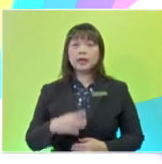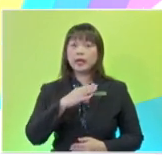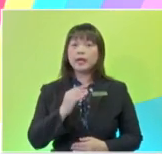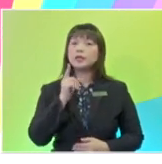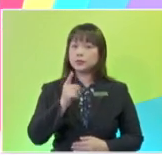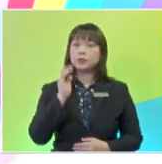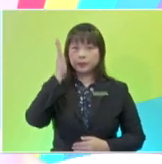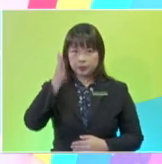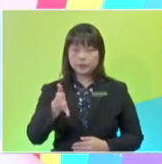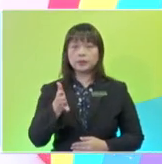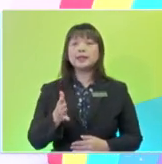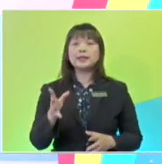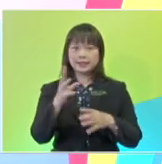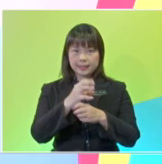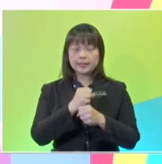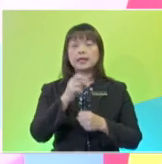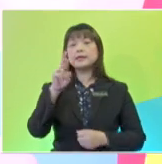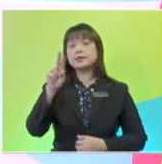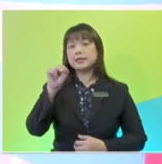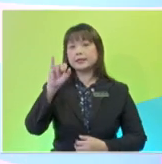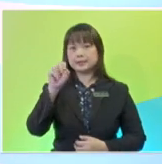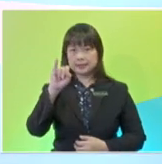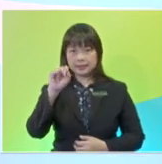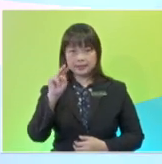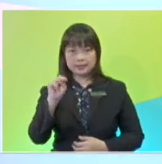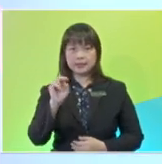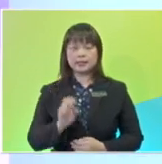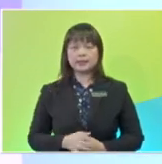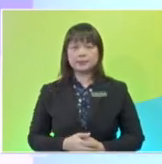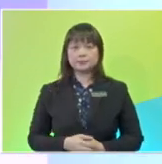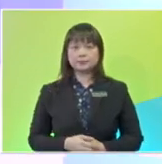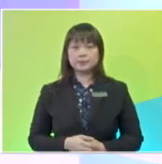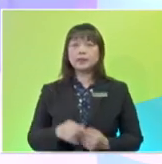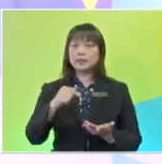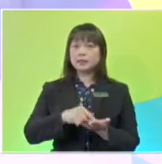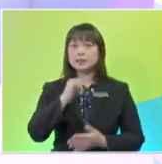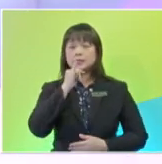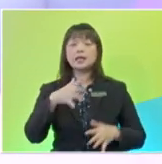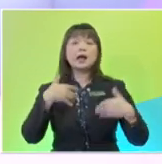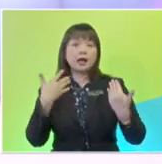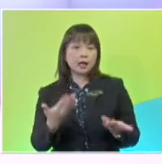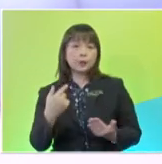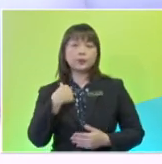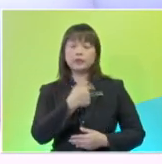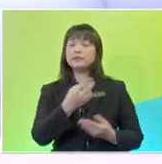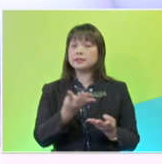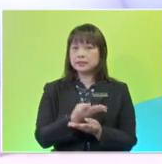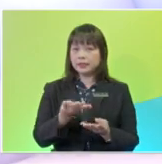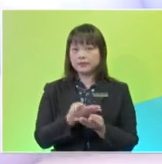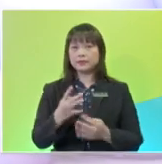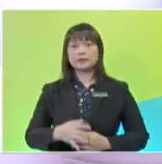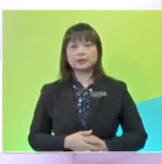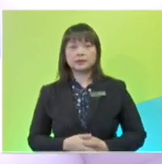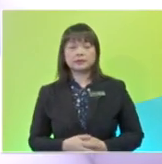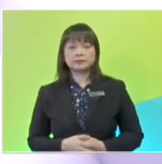raisins. Wow, like a magic. Yes. Okay. So this is how we sieve. Especially, mm-hmm. we can only use